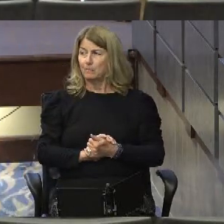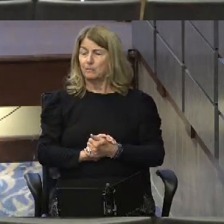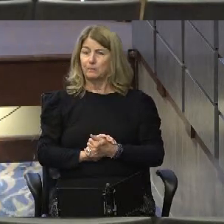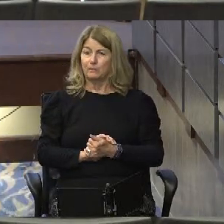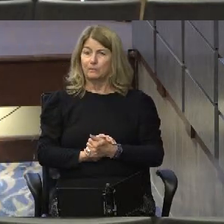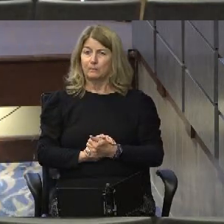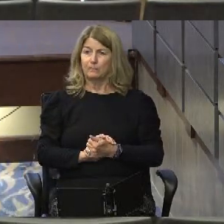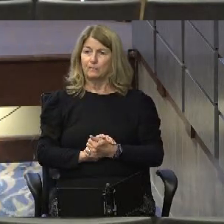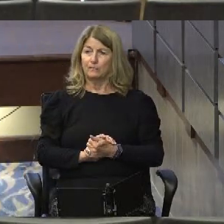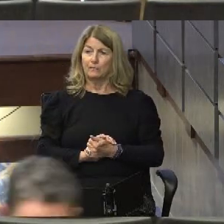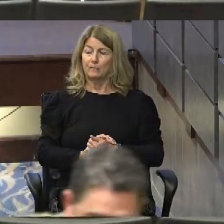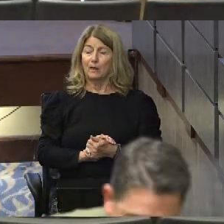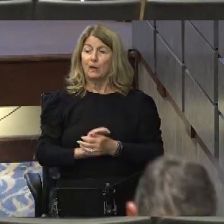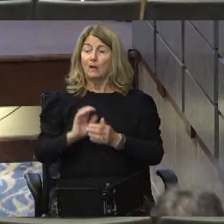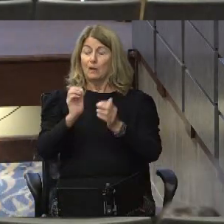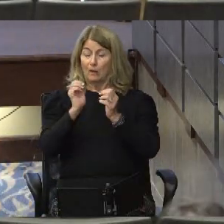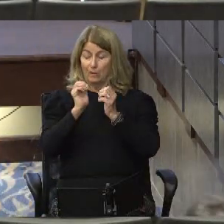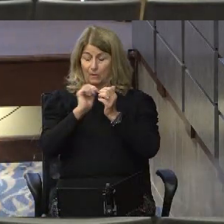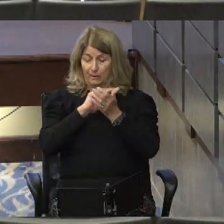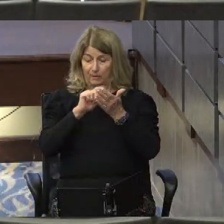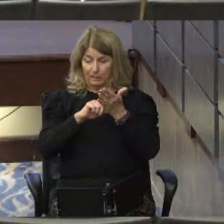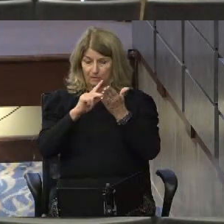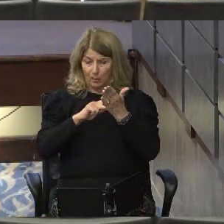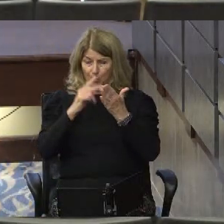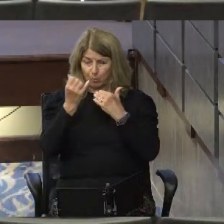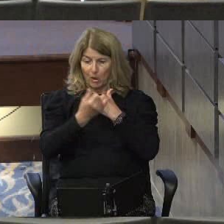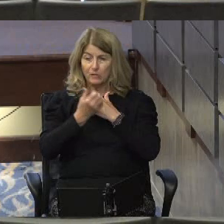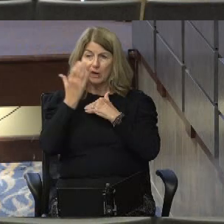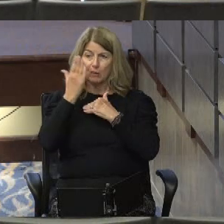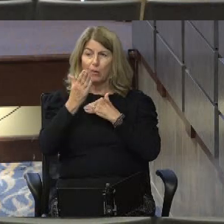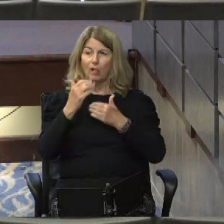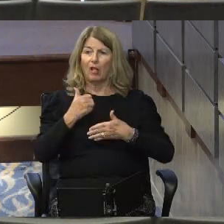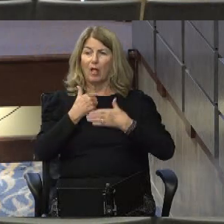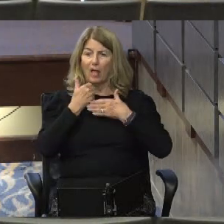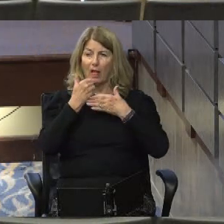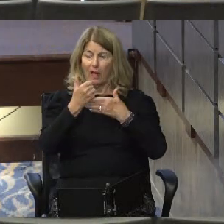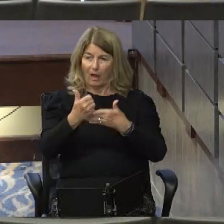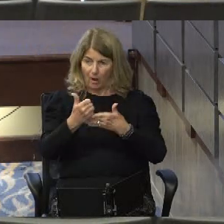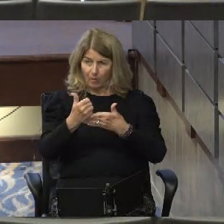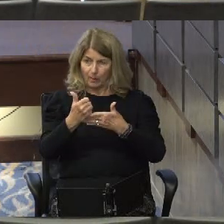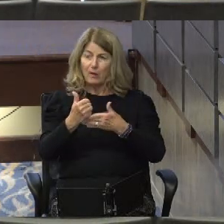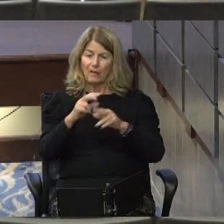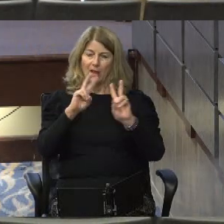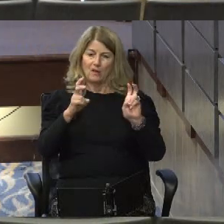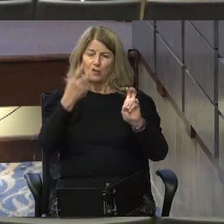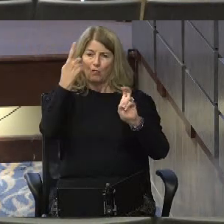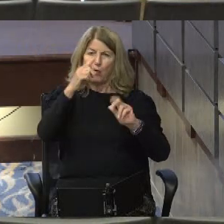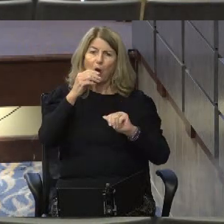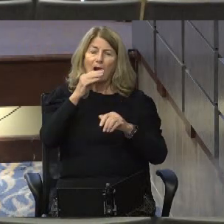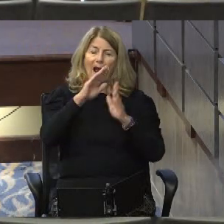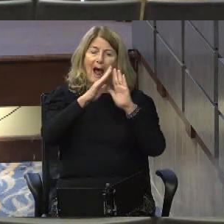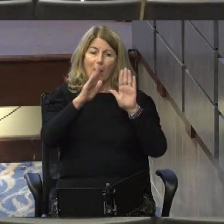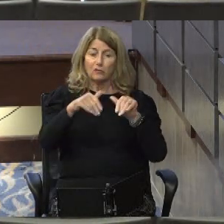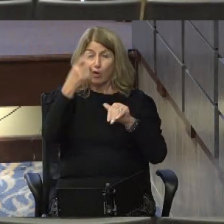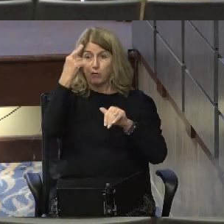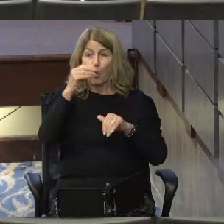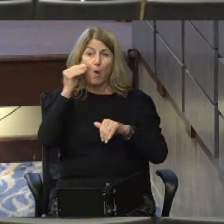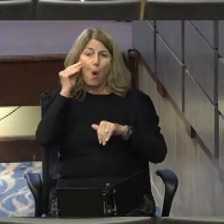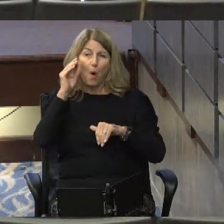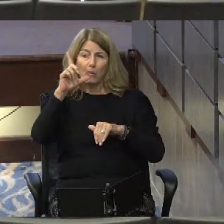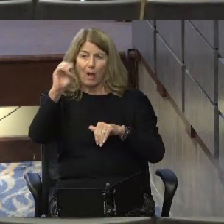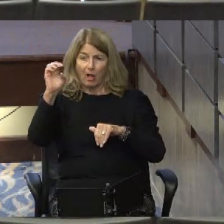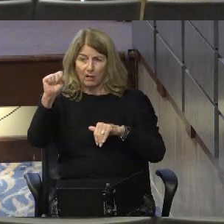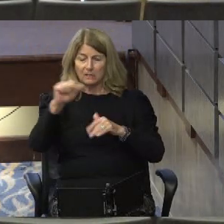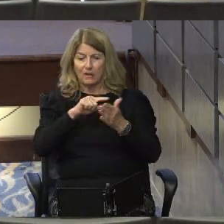With a pretty innovative project that'll look to help address the issue of housing for the homeless. This is a type of project that's